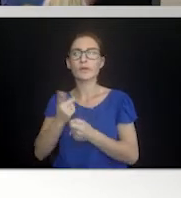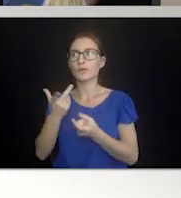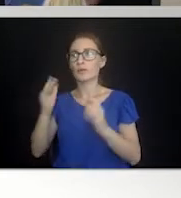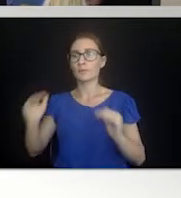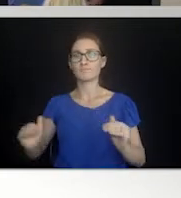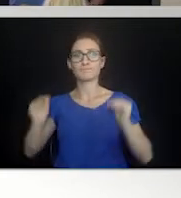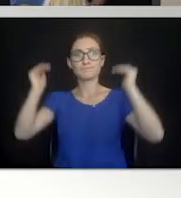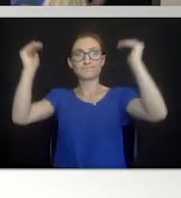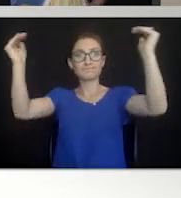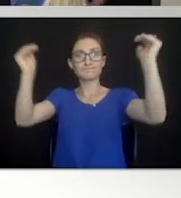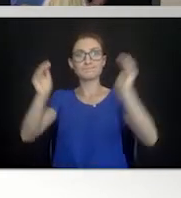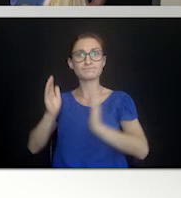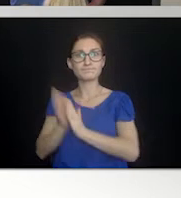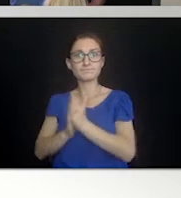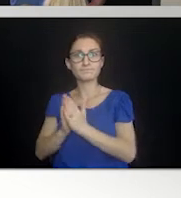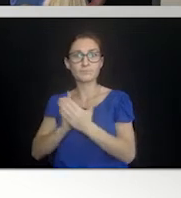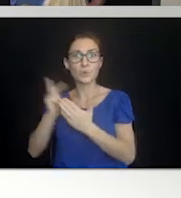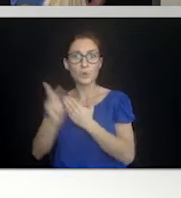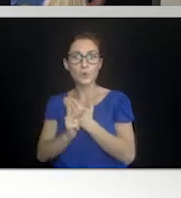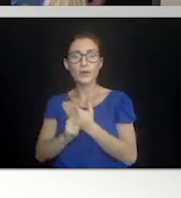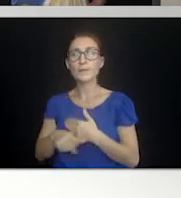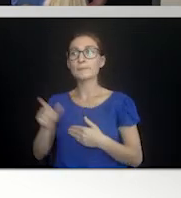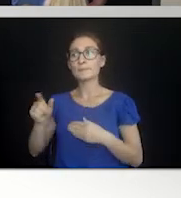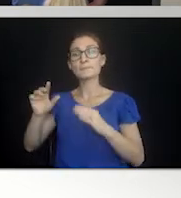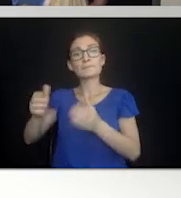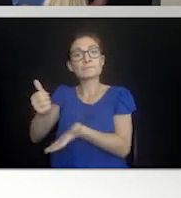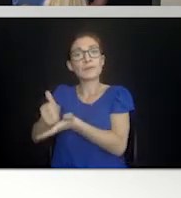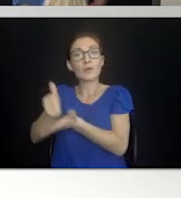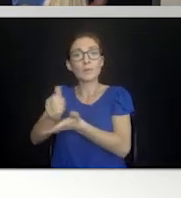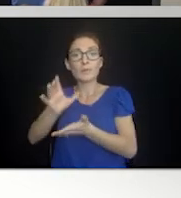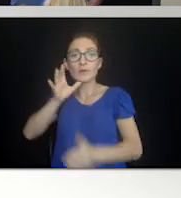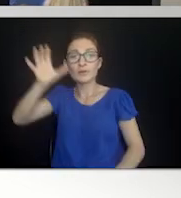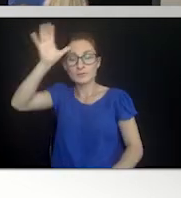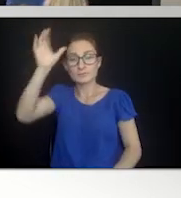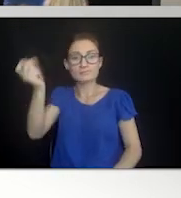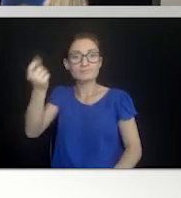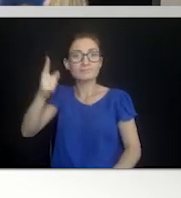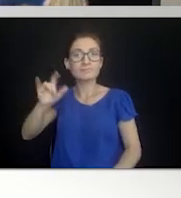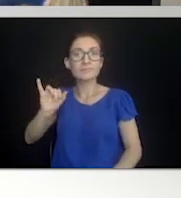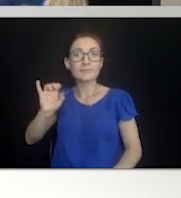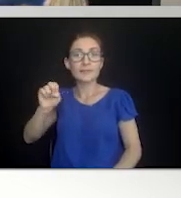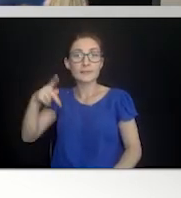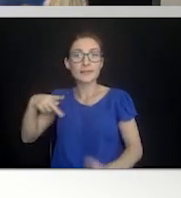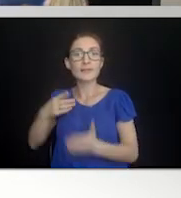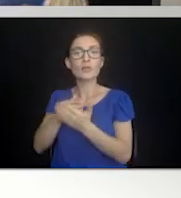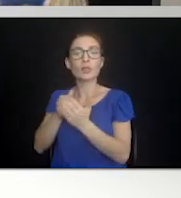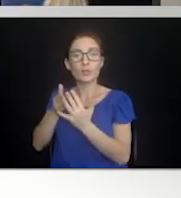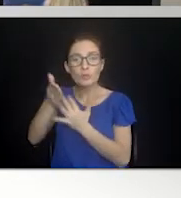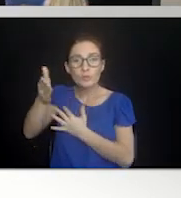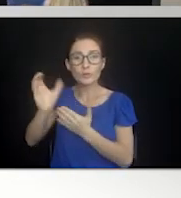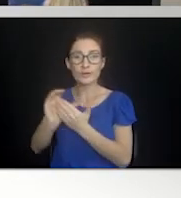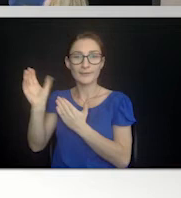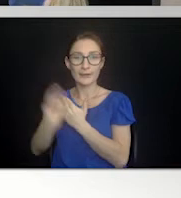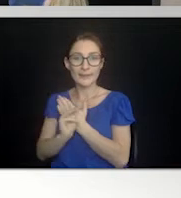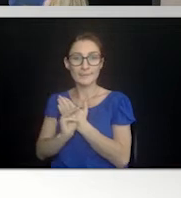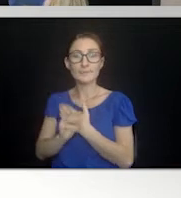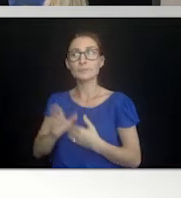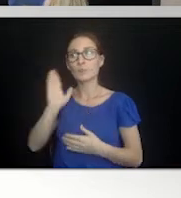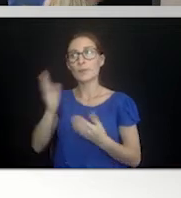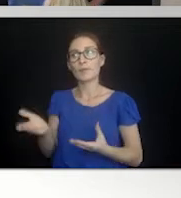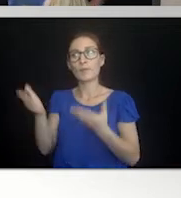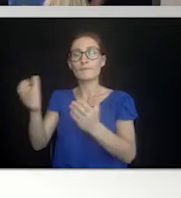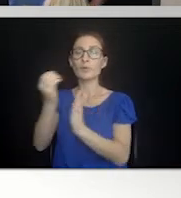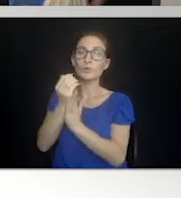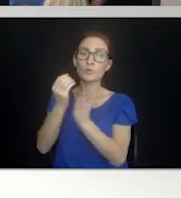a very advanced initiative in having parents understand IEP. It's done through curriculum, and there'll be some other